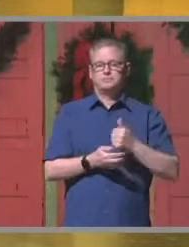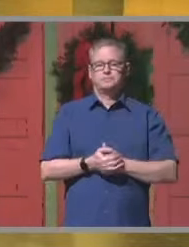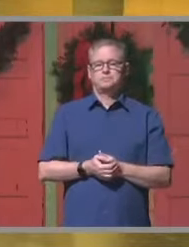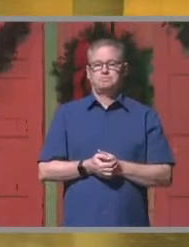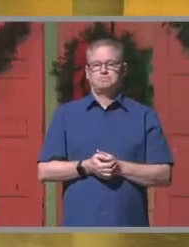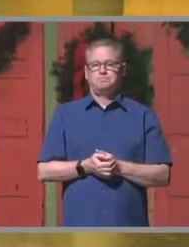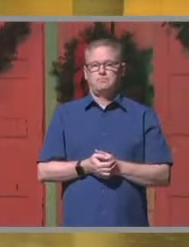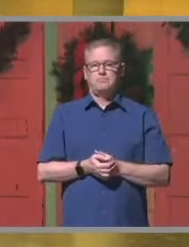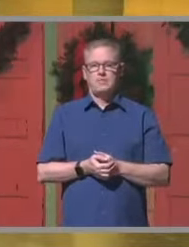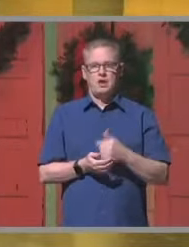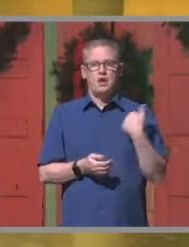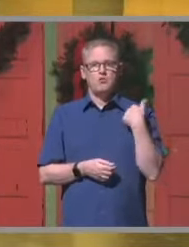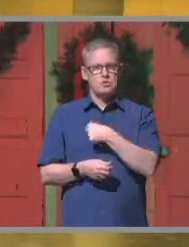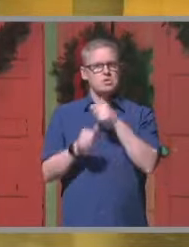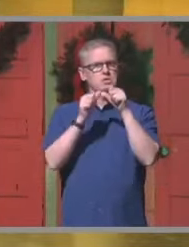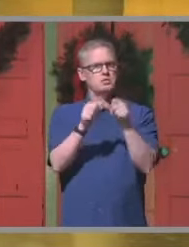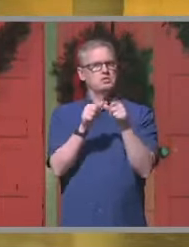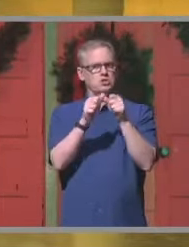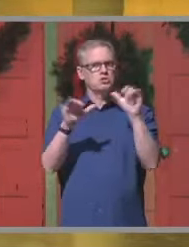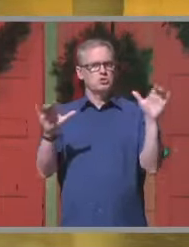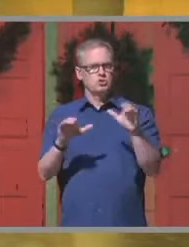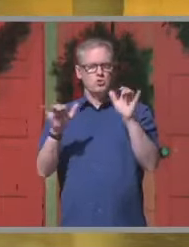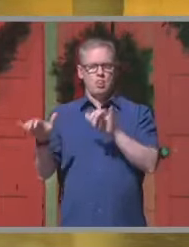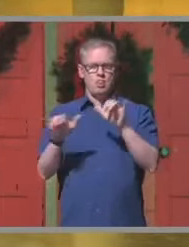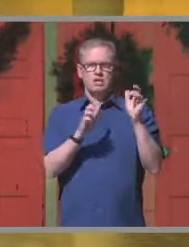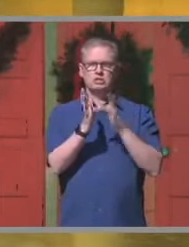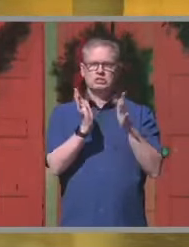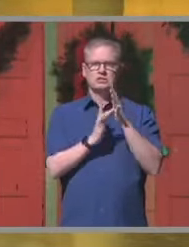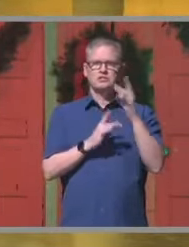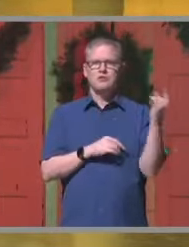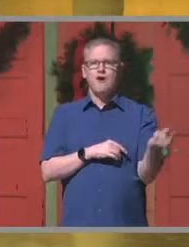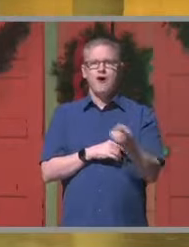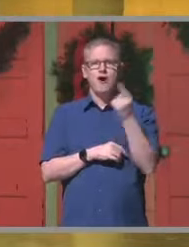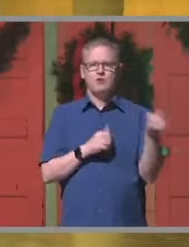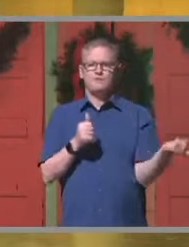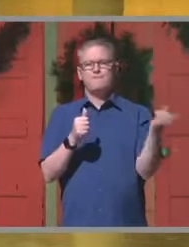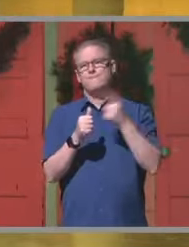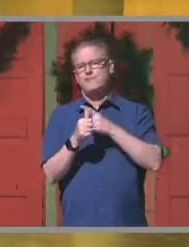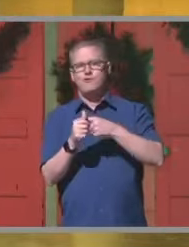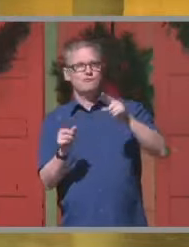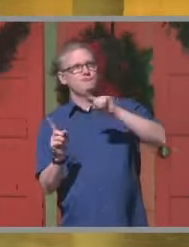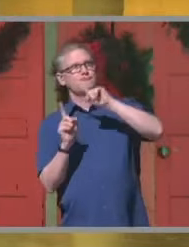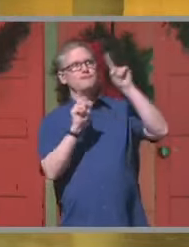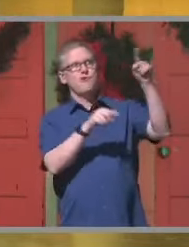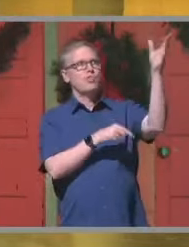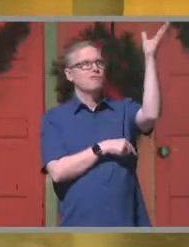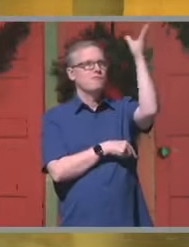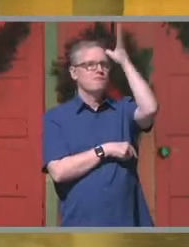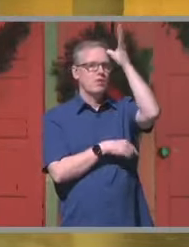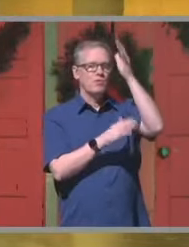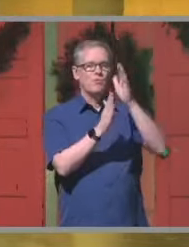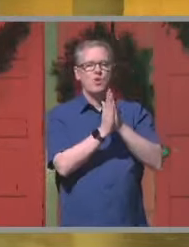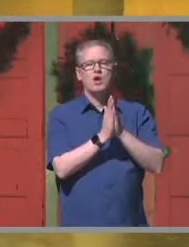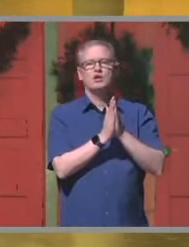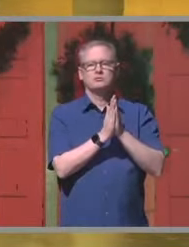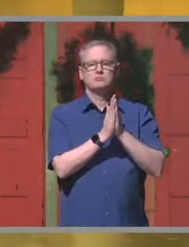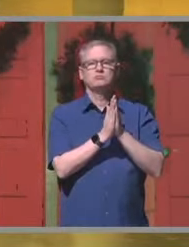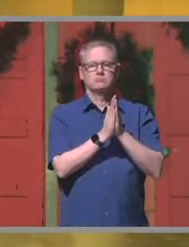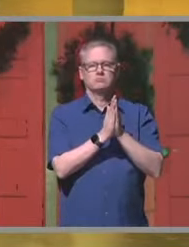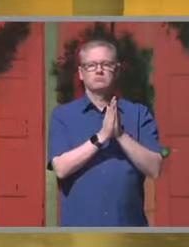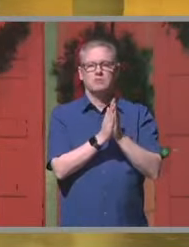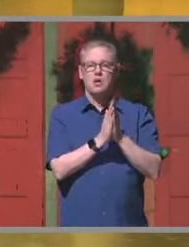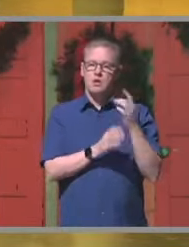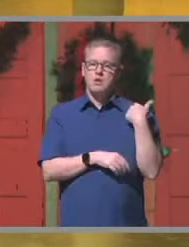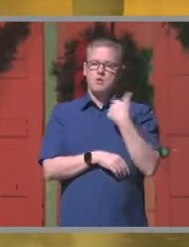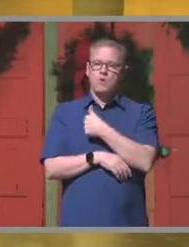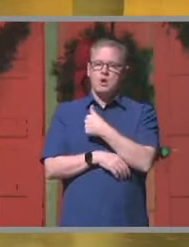210-585-2585. And let's just continue to do what Jesus did and always go to the Father in prayer. Well,